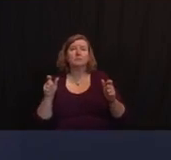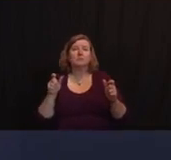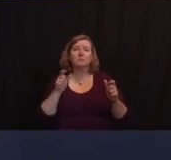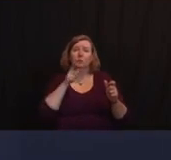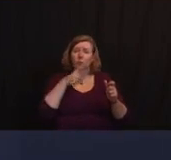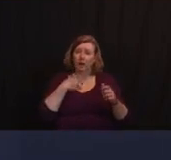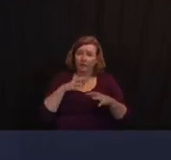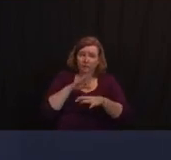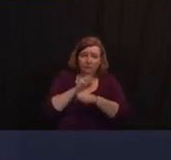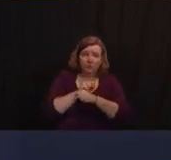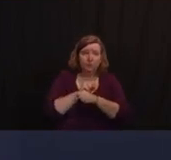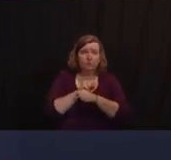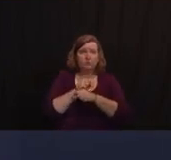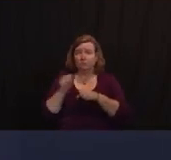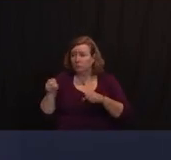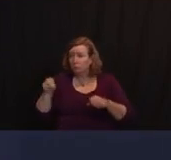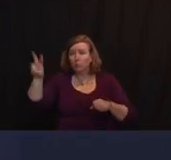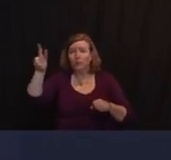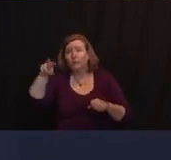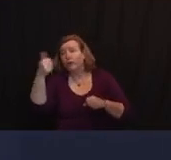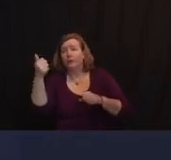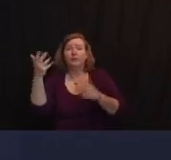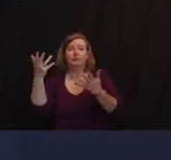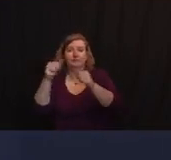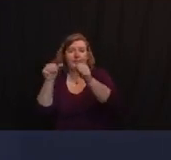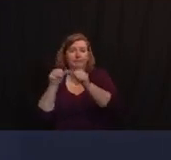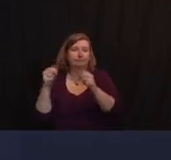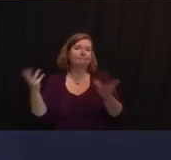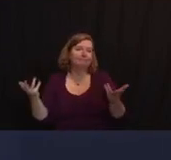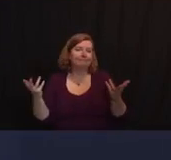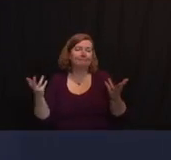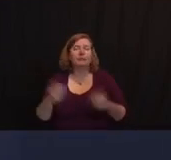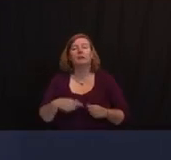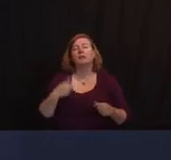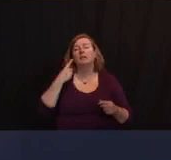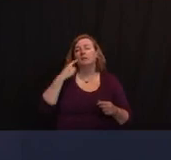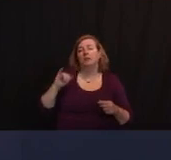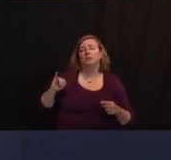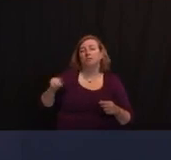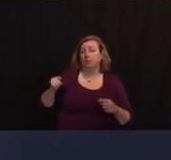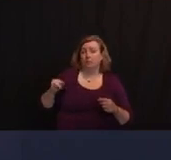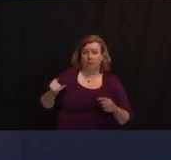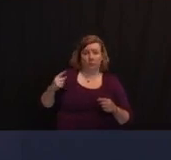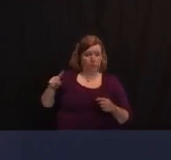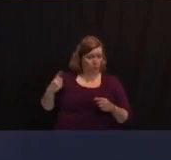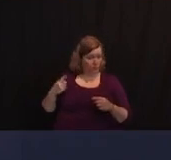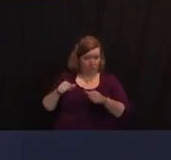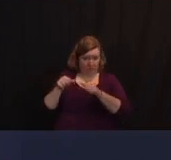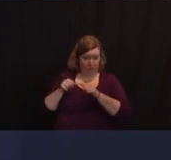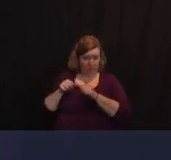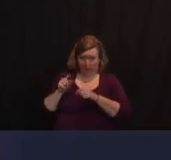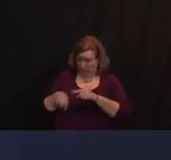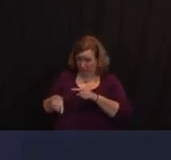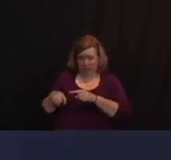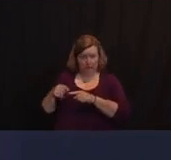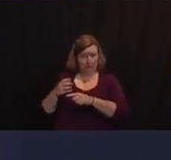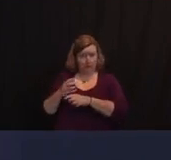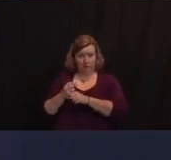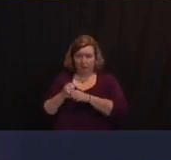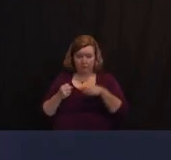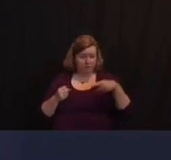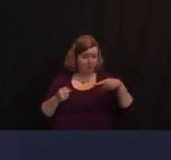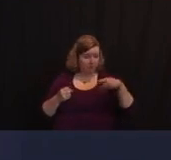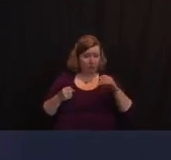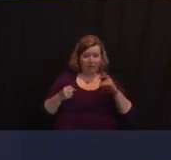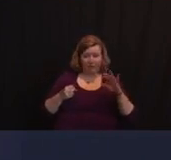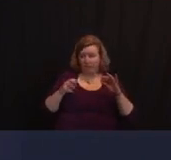locations. J&J only sites are not prepared to receive Moderna or Pfizer.